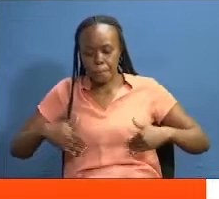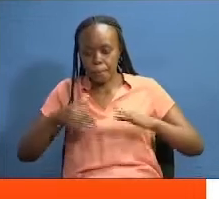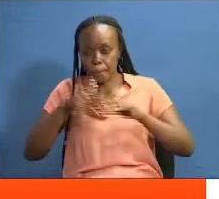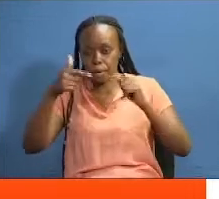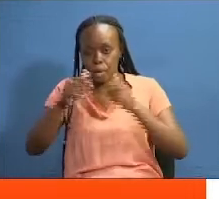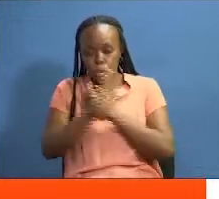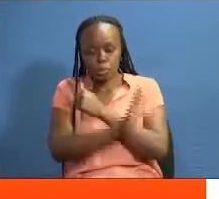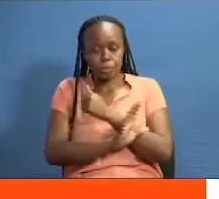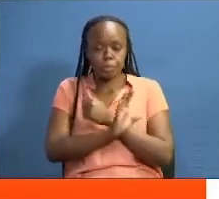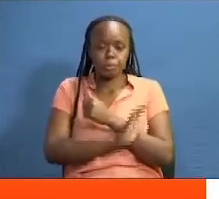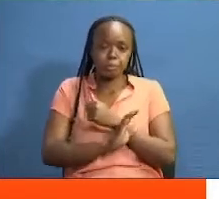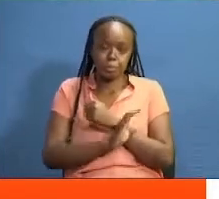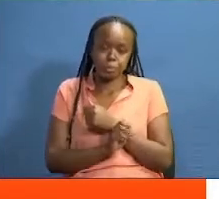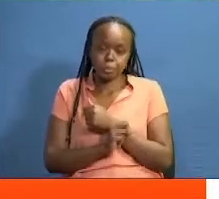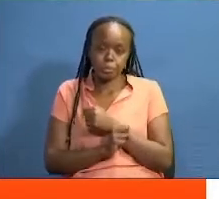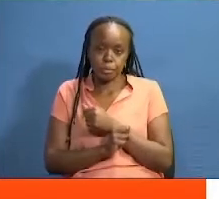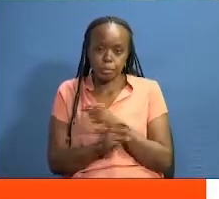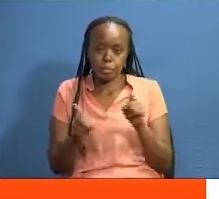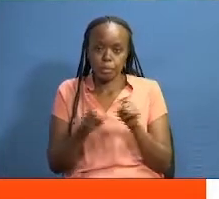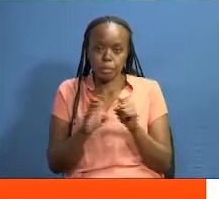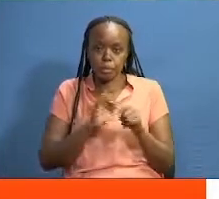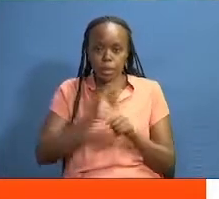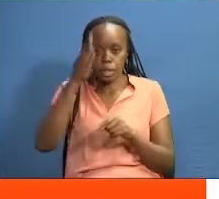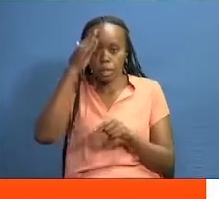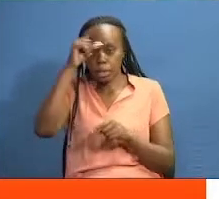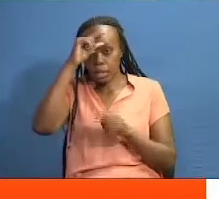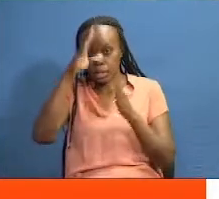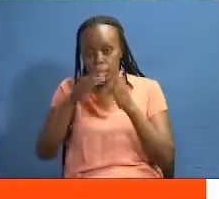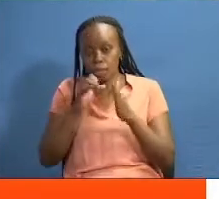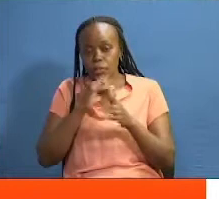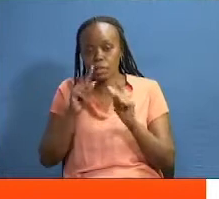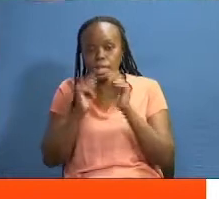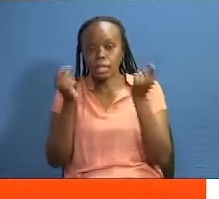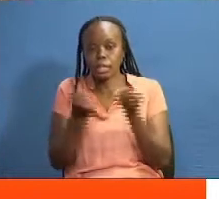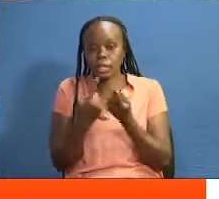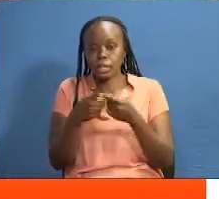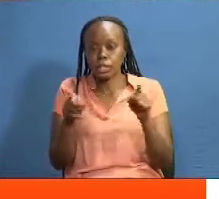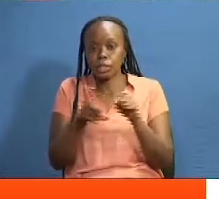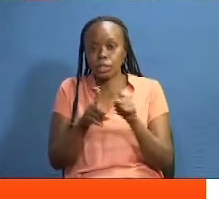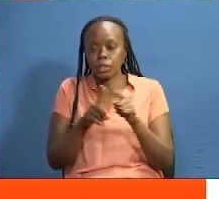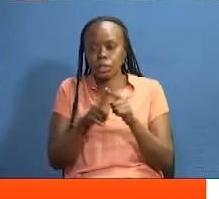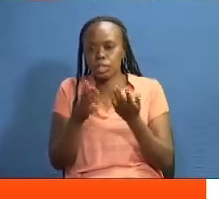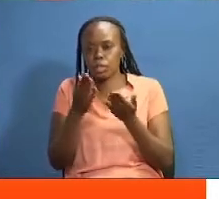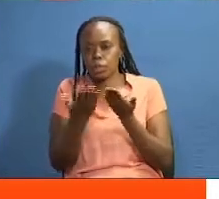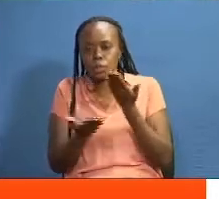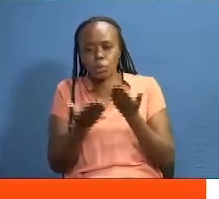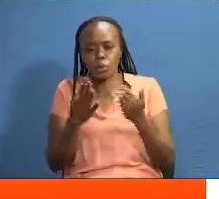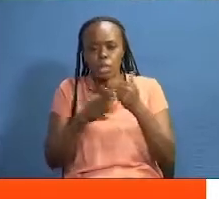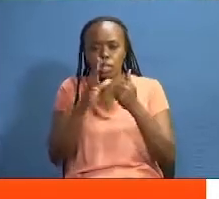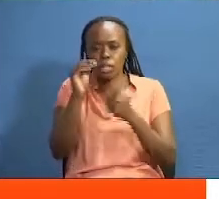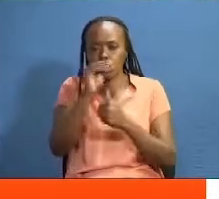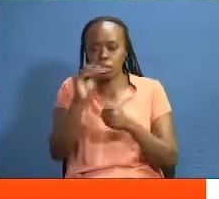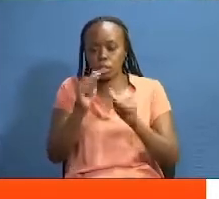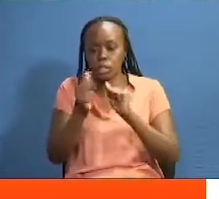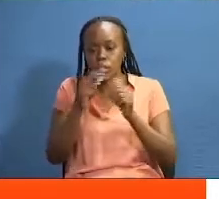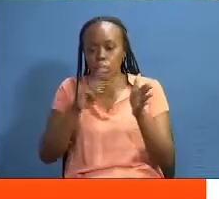country? Partly, I think the government is trying, but it has not even reached 50%, which